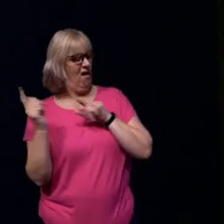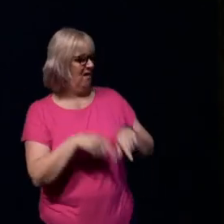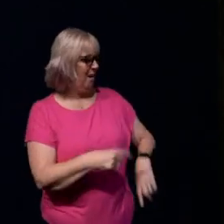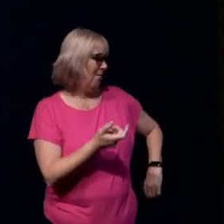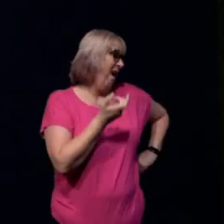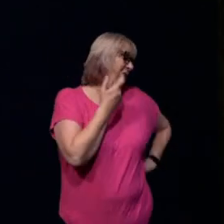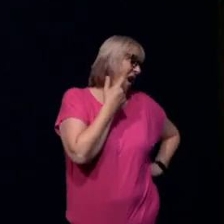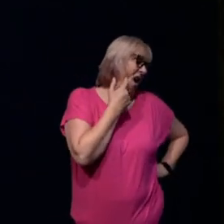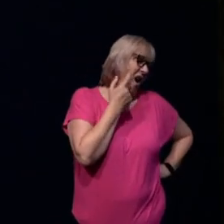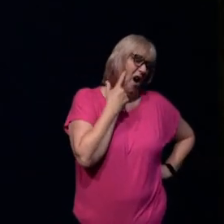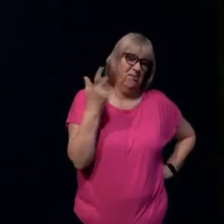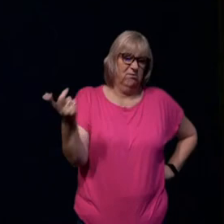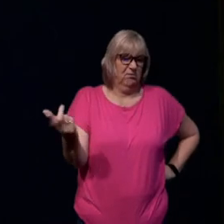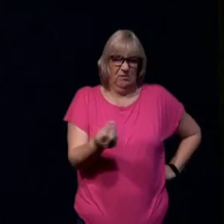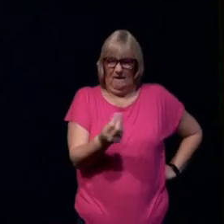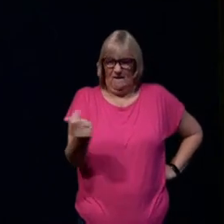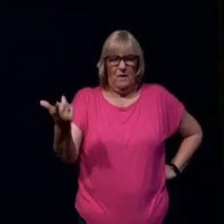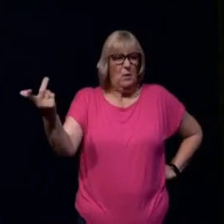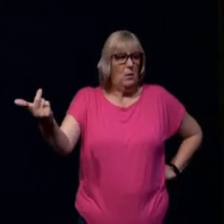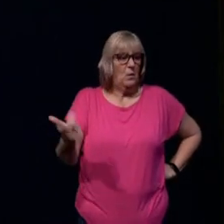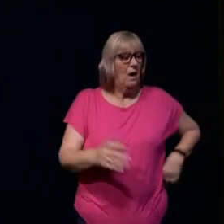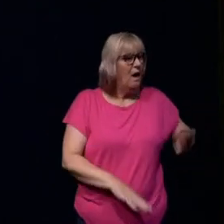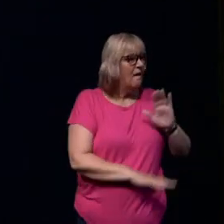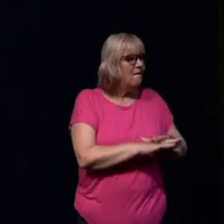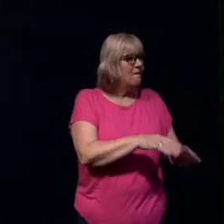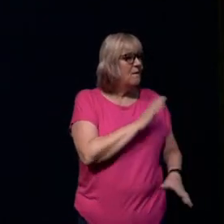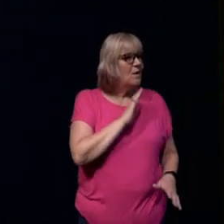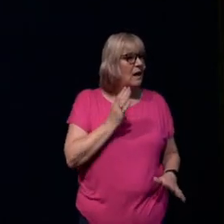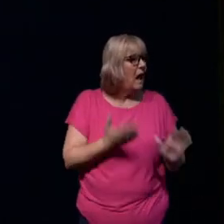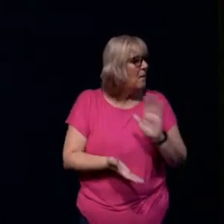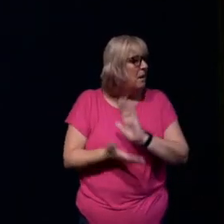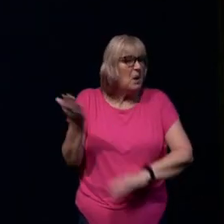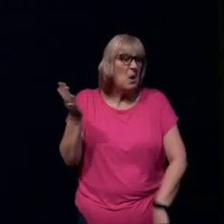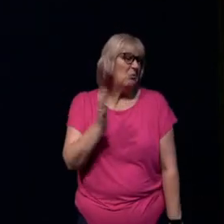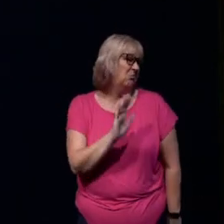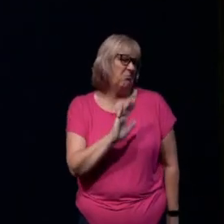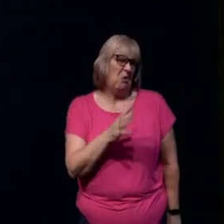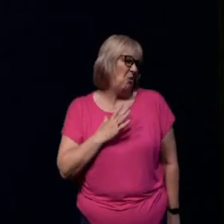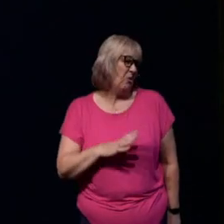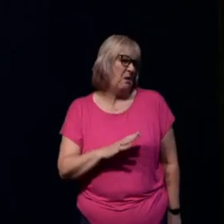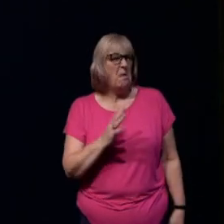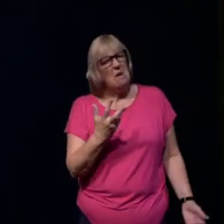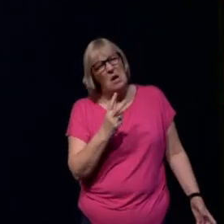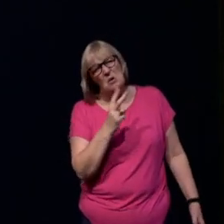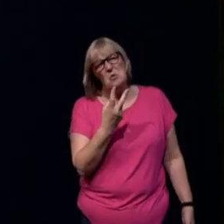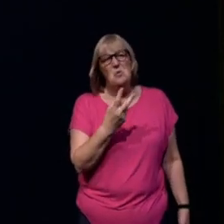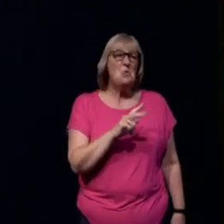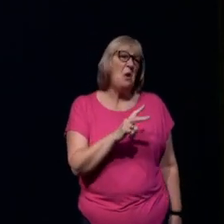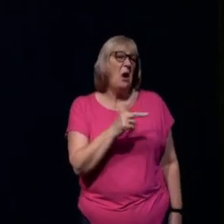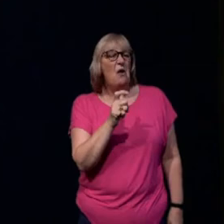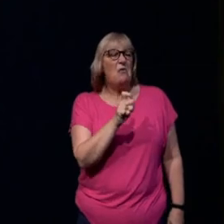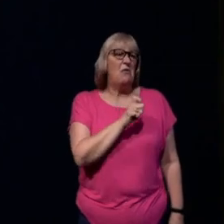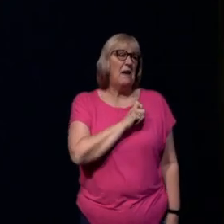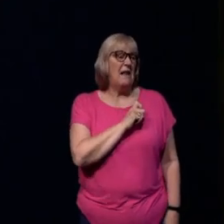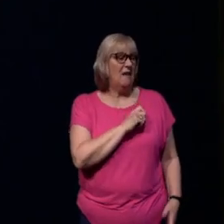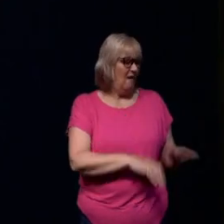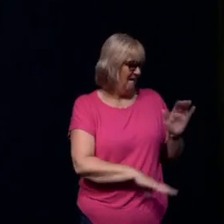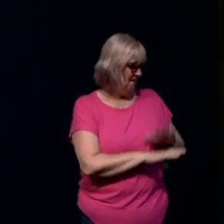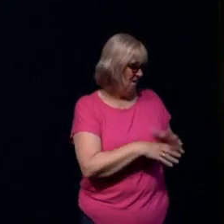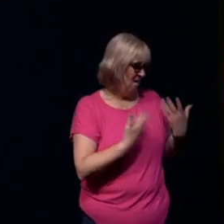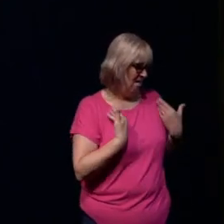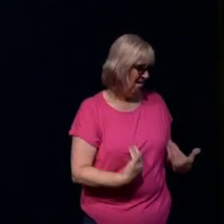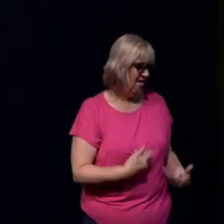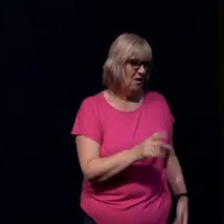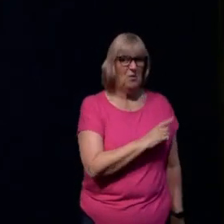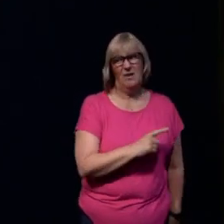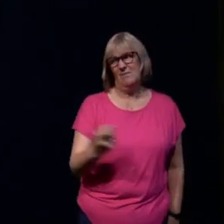piece of cake. Not all the army will have to go up against Ai. Send 2,000 or 3,000 men to take it, and don't weary the whole army, for only